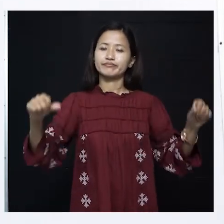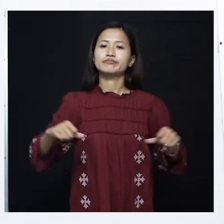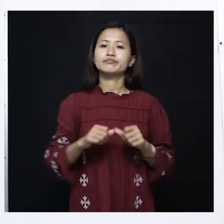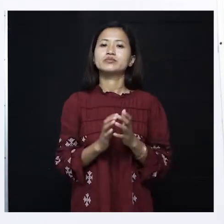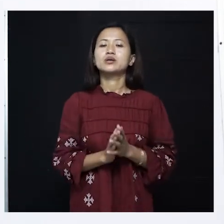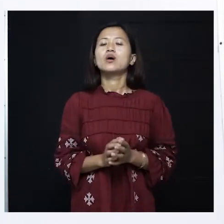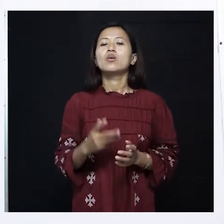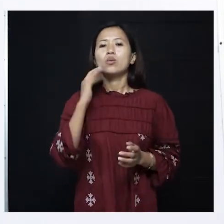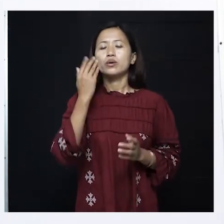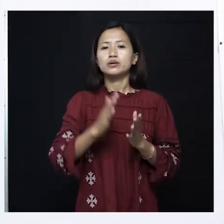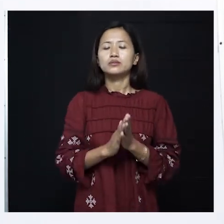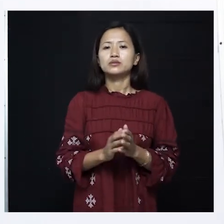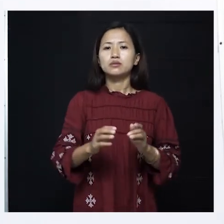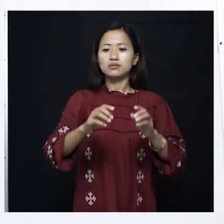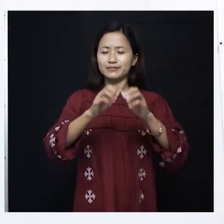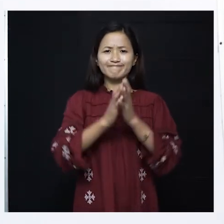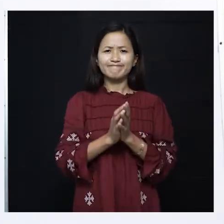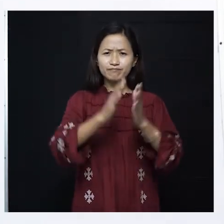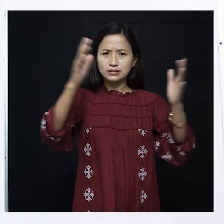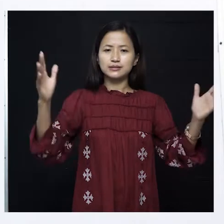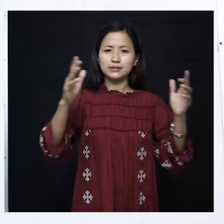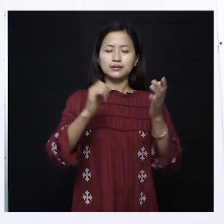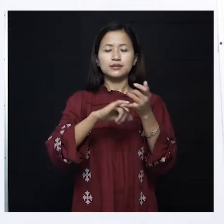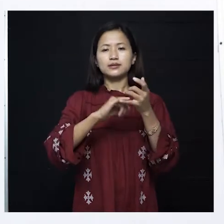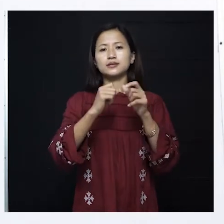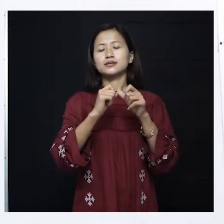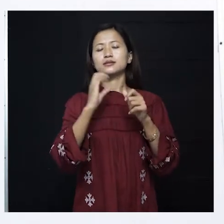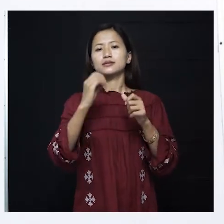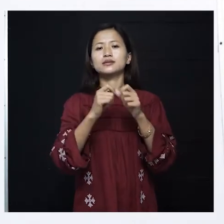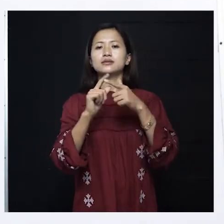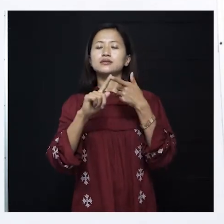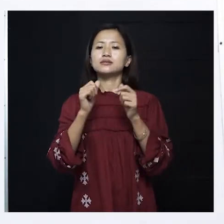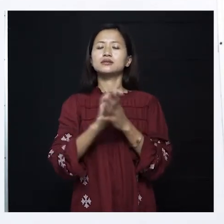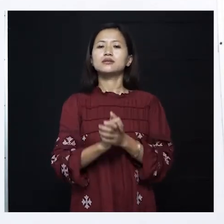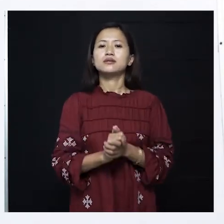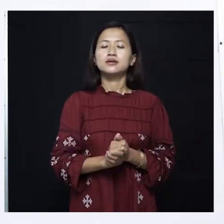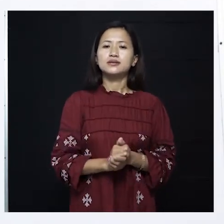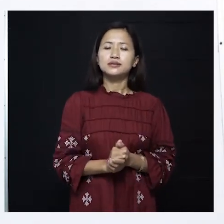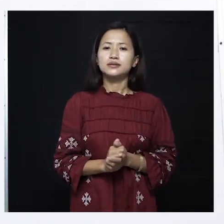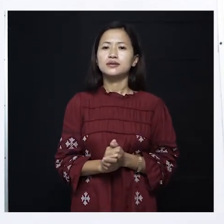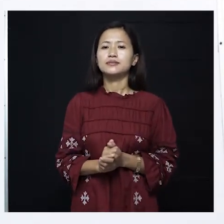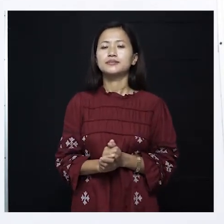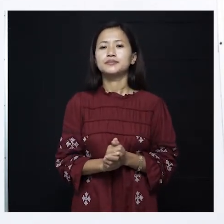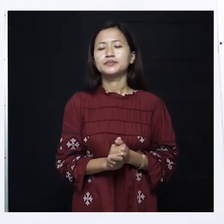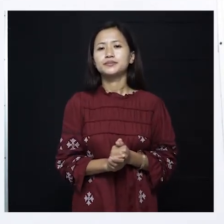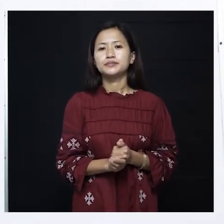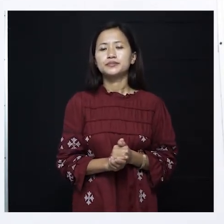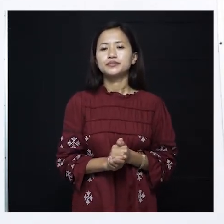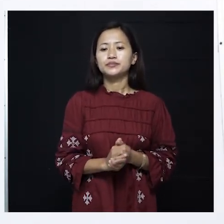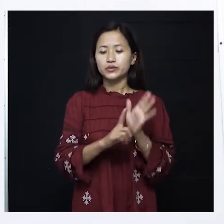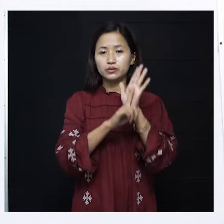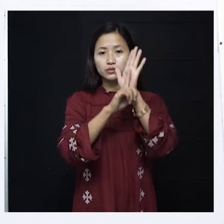this large scale map, okay, it is just the opposite, as I've said, okay? Large scale means